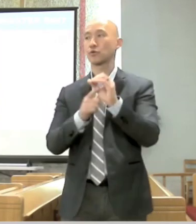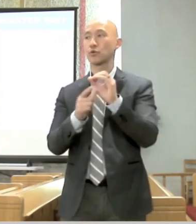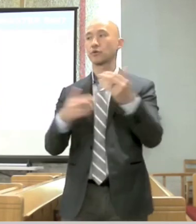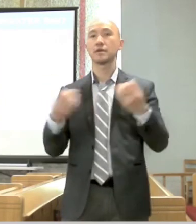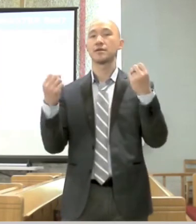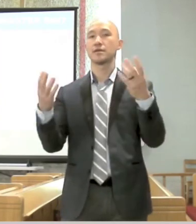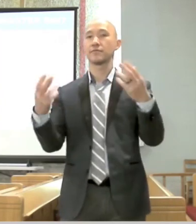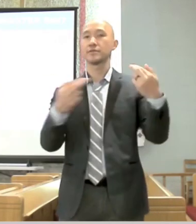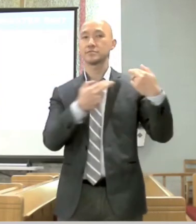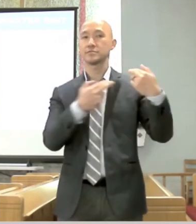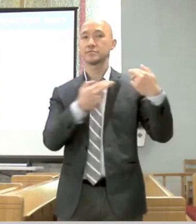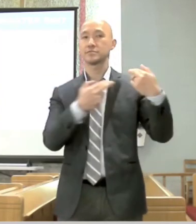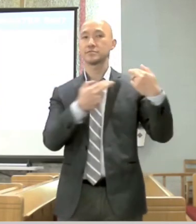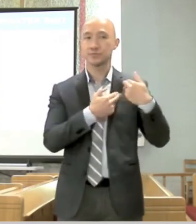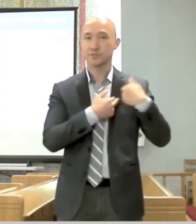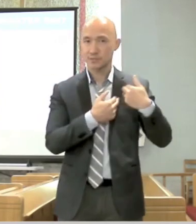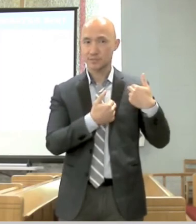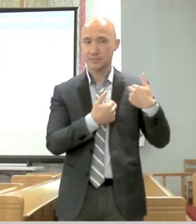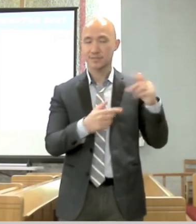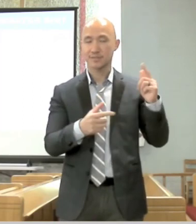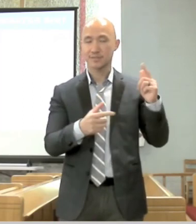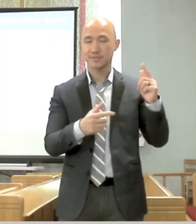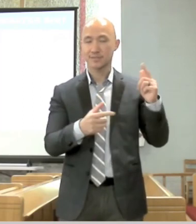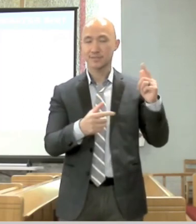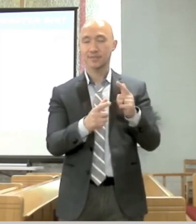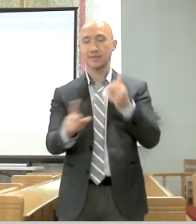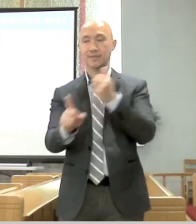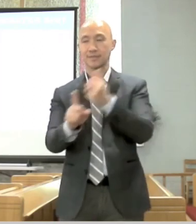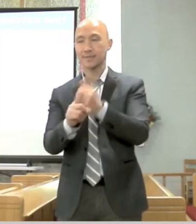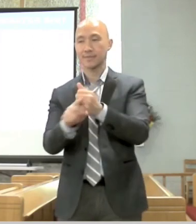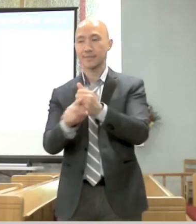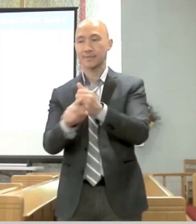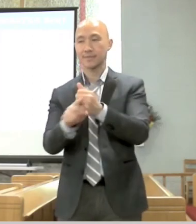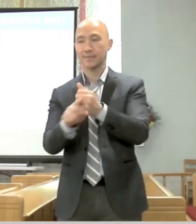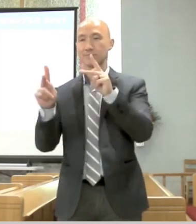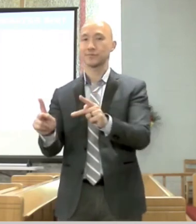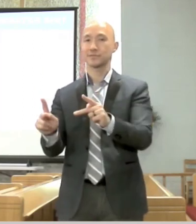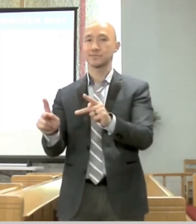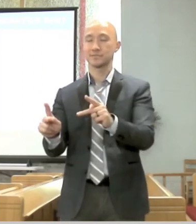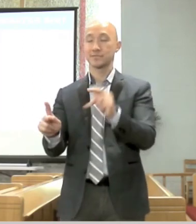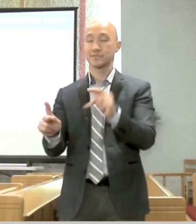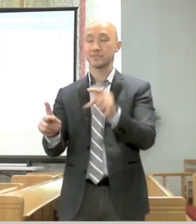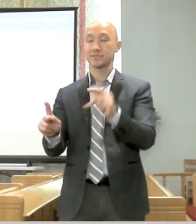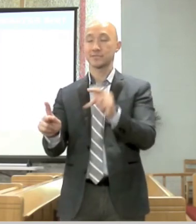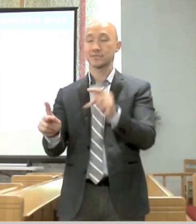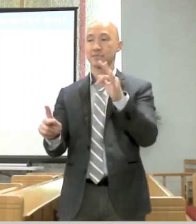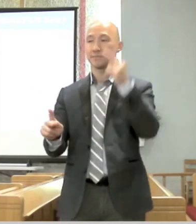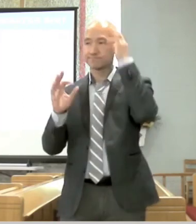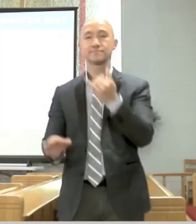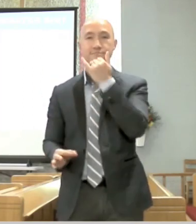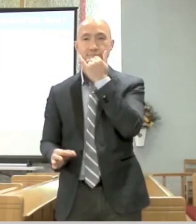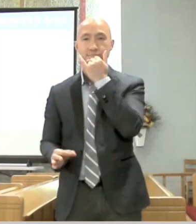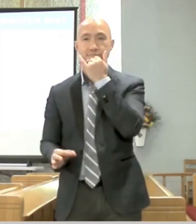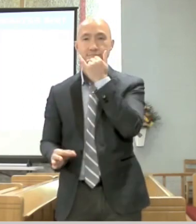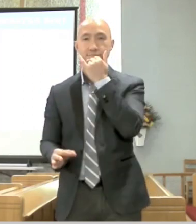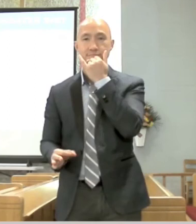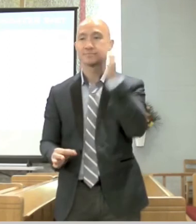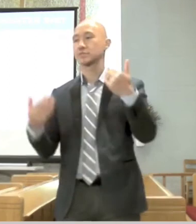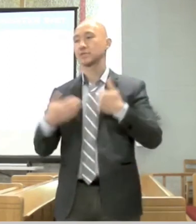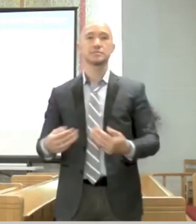choices, even what you have will be taken away. That's the what you reap is what you sow. You may